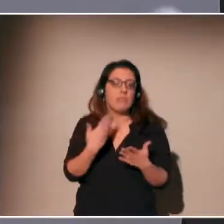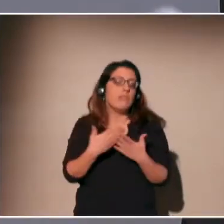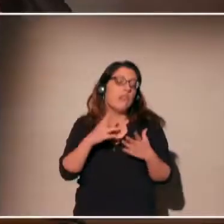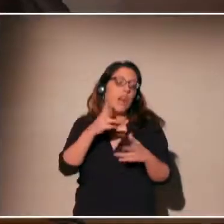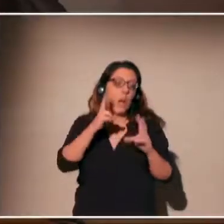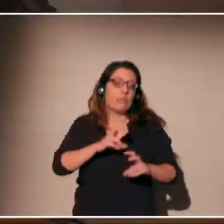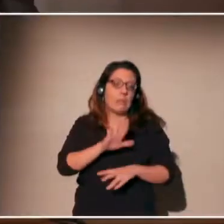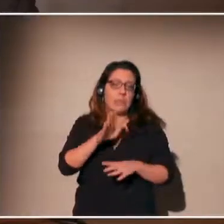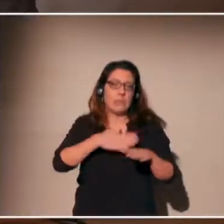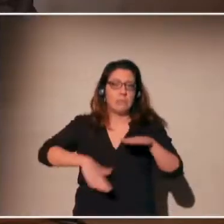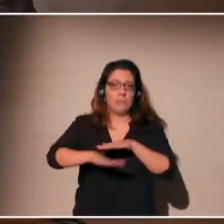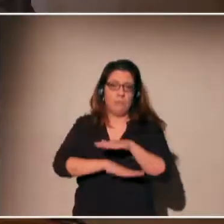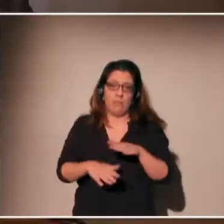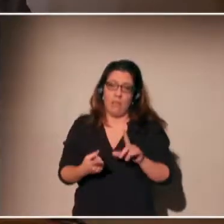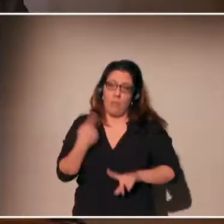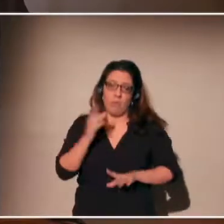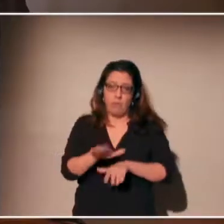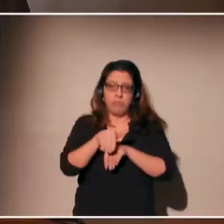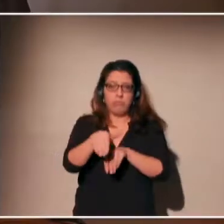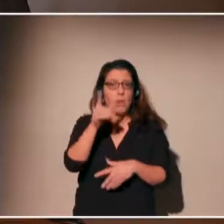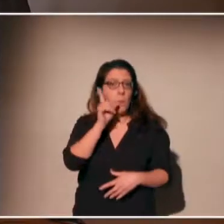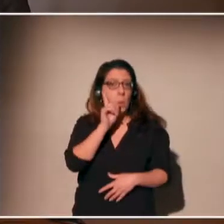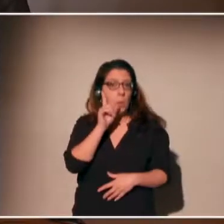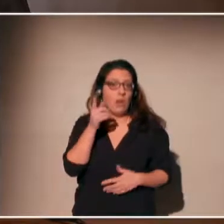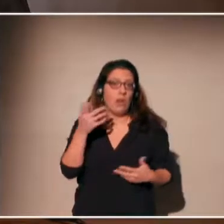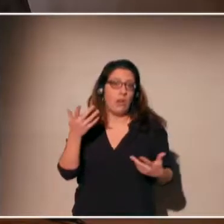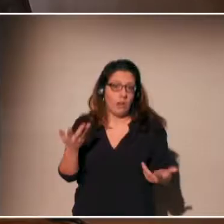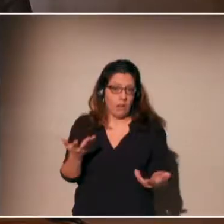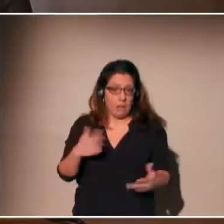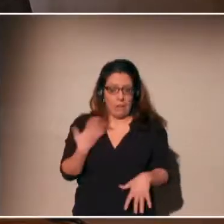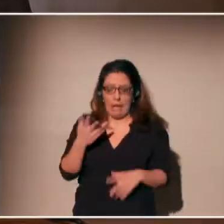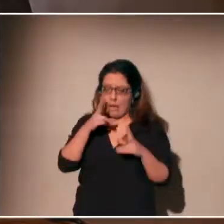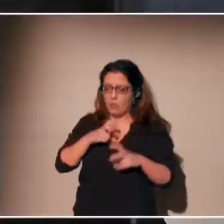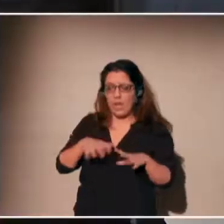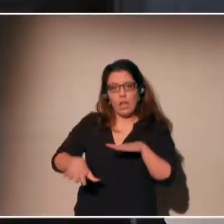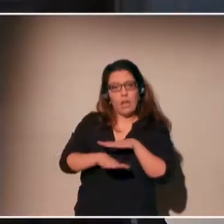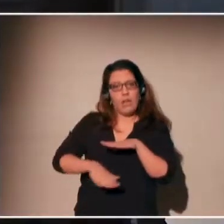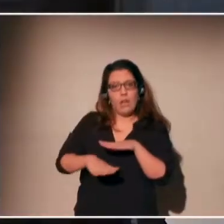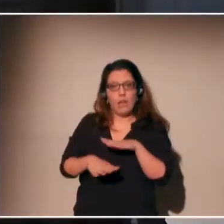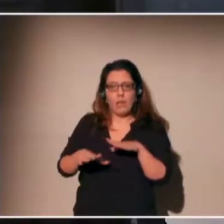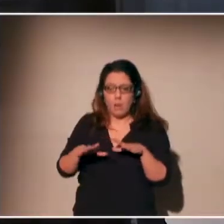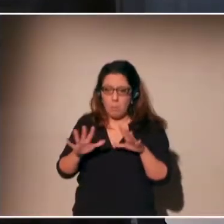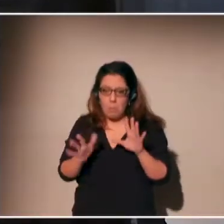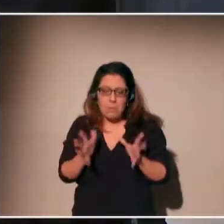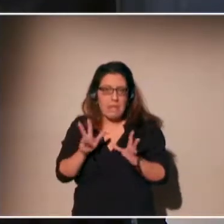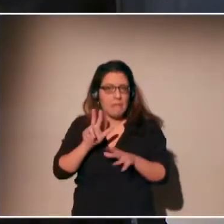encourage fundamental research, because that's how one